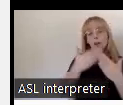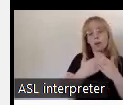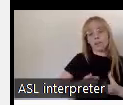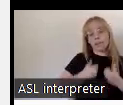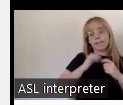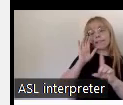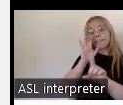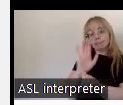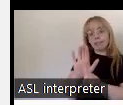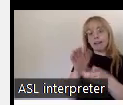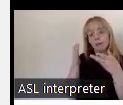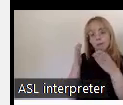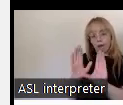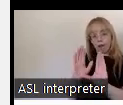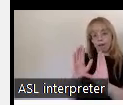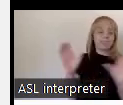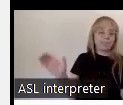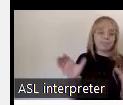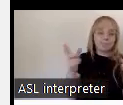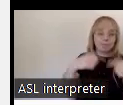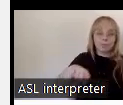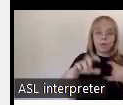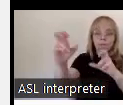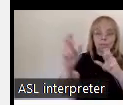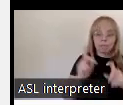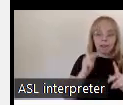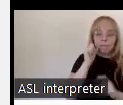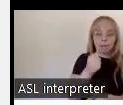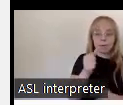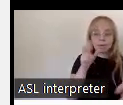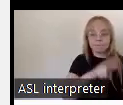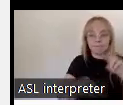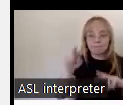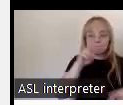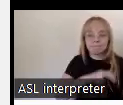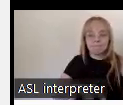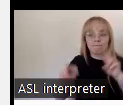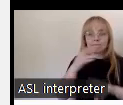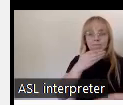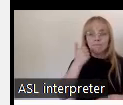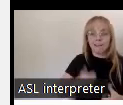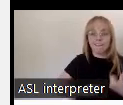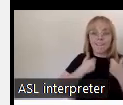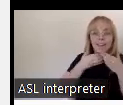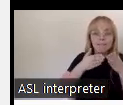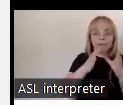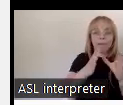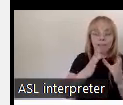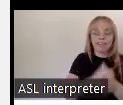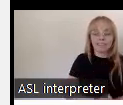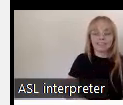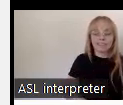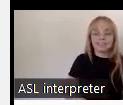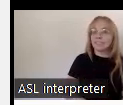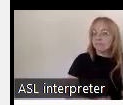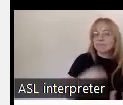So I encourage you to come back tomorrow and explore that best life path and the activities that will be in there. I'm quite